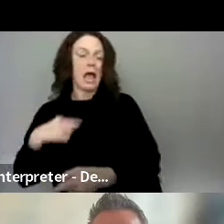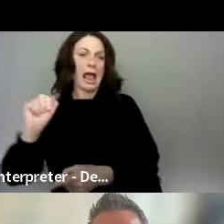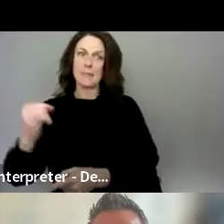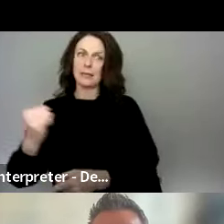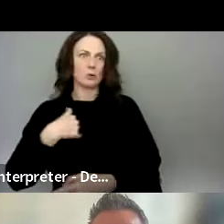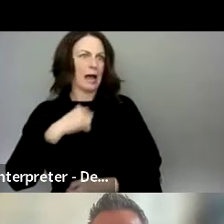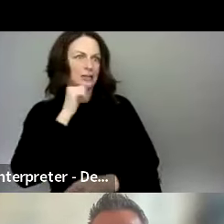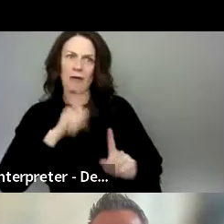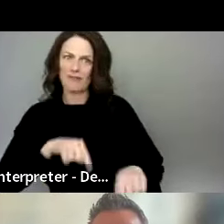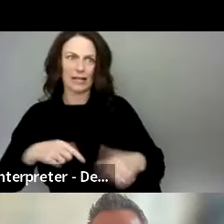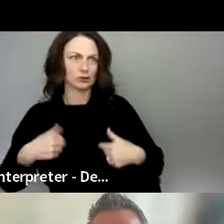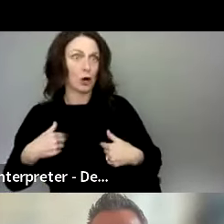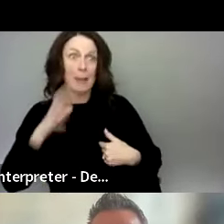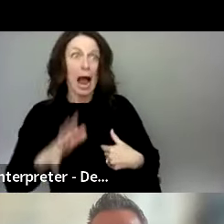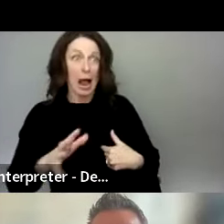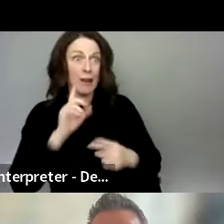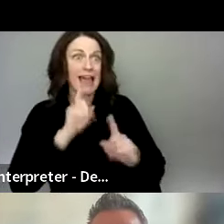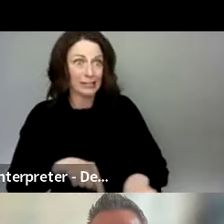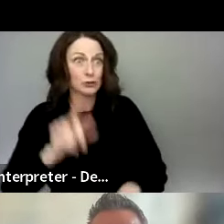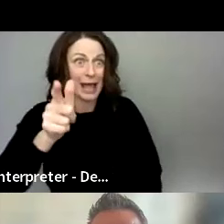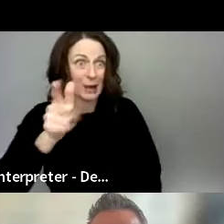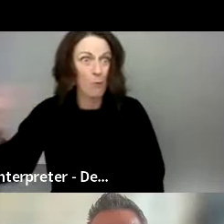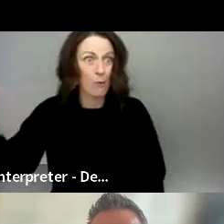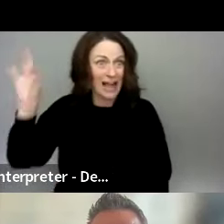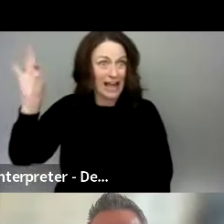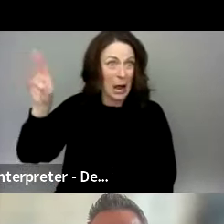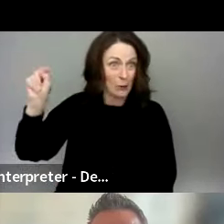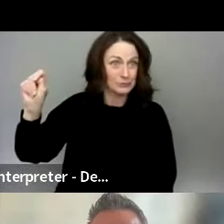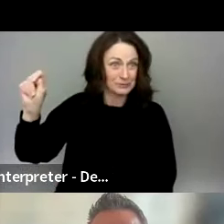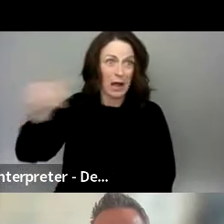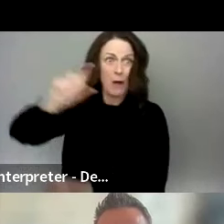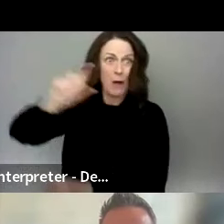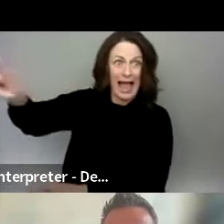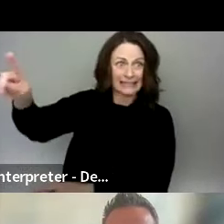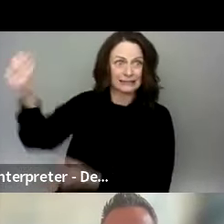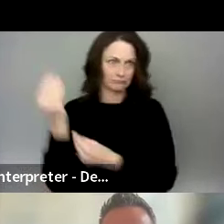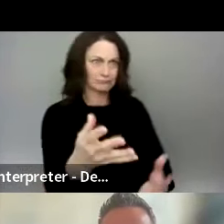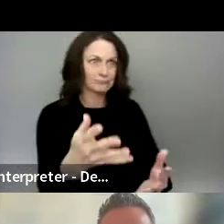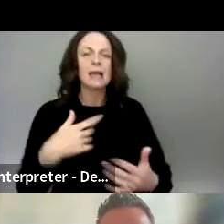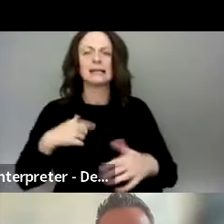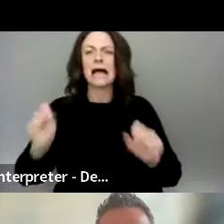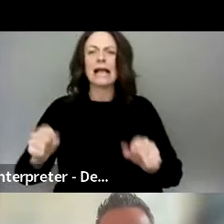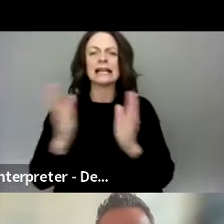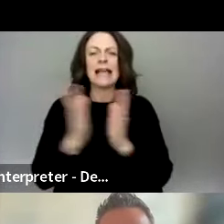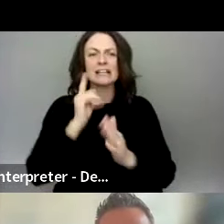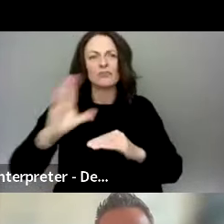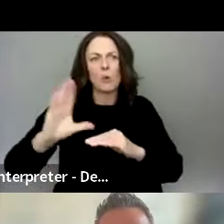the answer to that, but I will get you the answer to that. But I know that I have the ability to ask for discount codes from